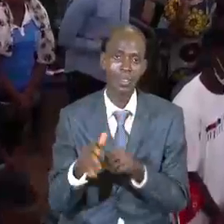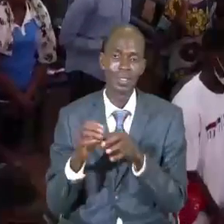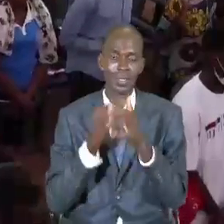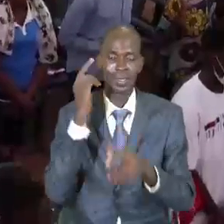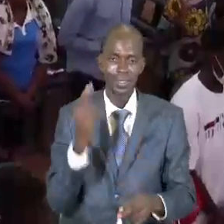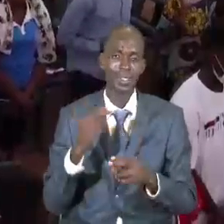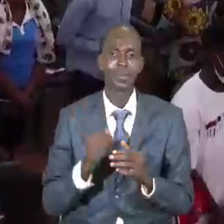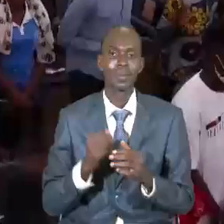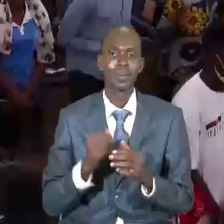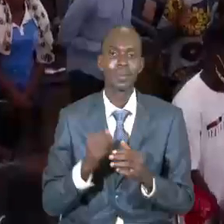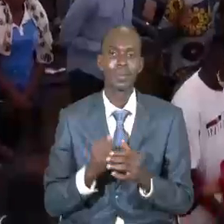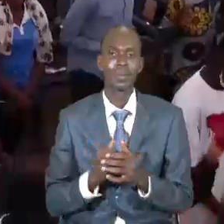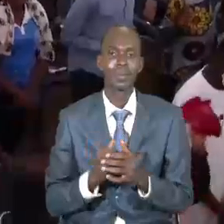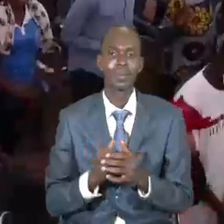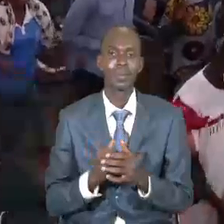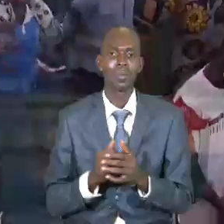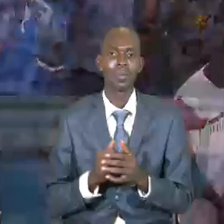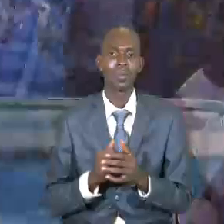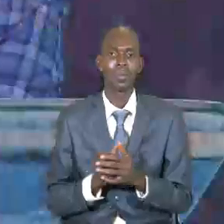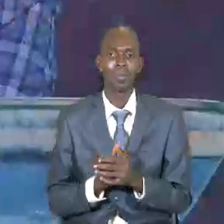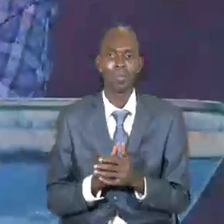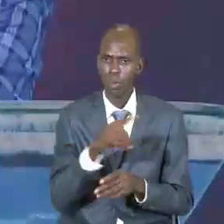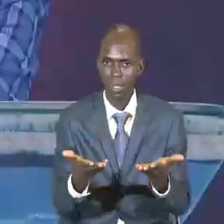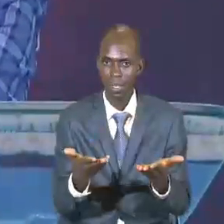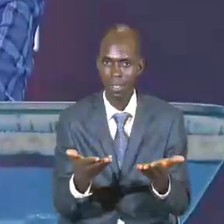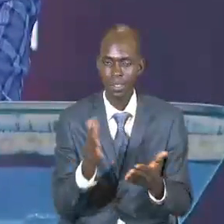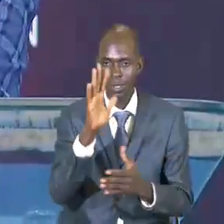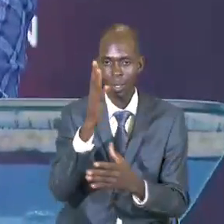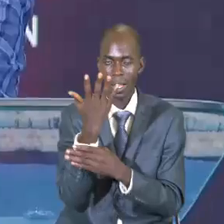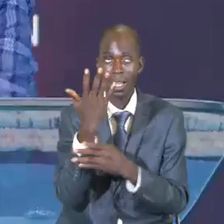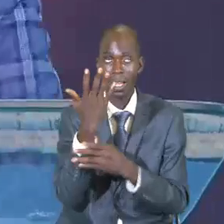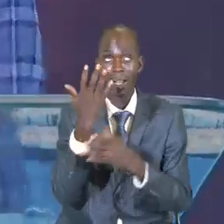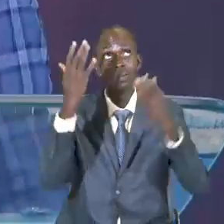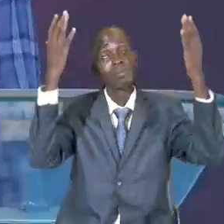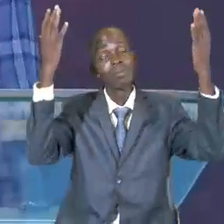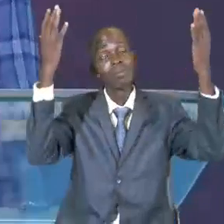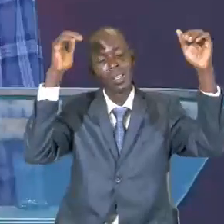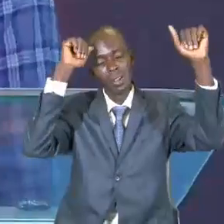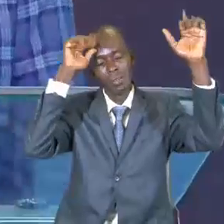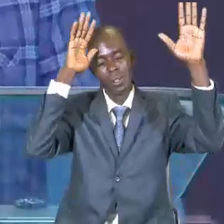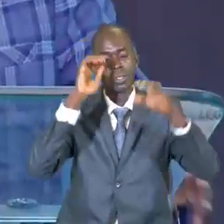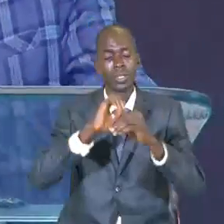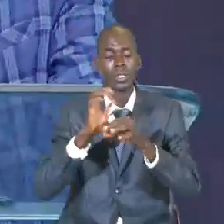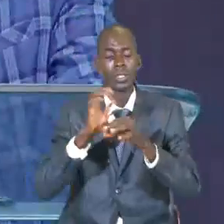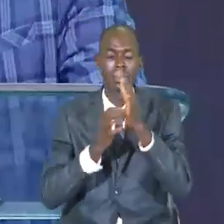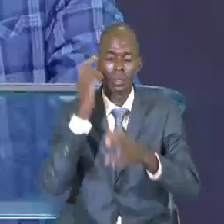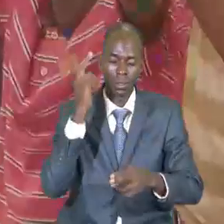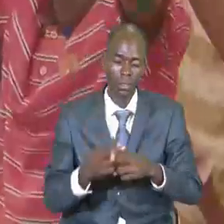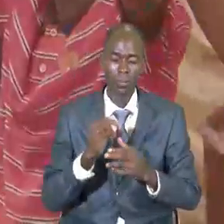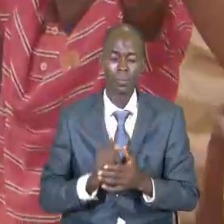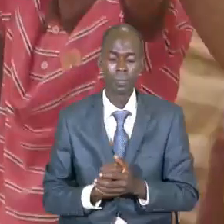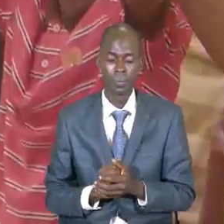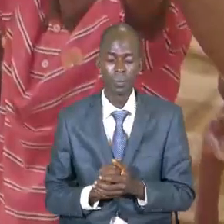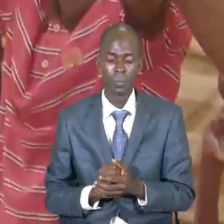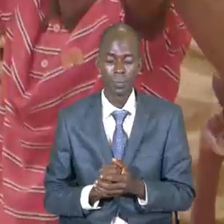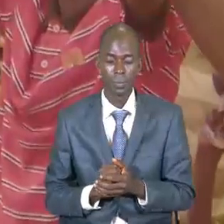Are you with me there? Your hands up, Father. In Jesus' name, we